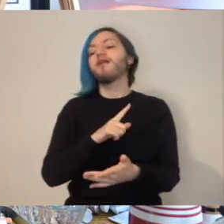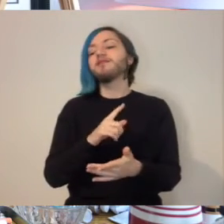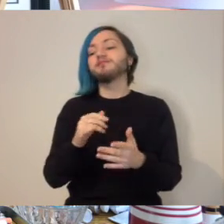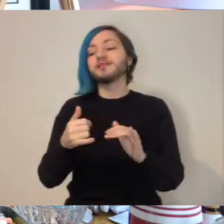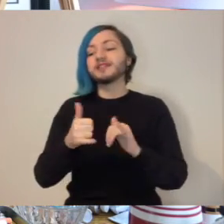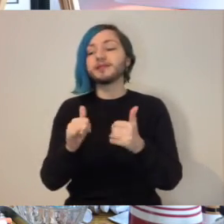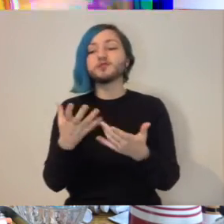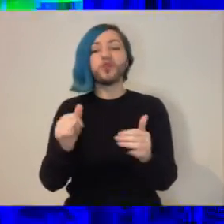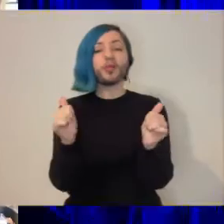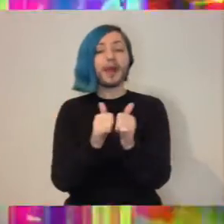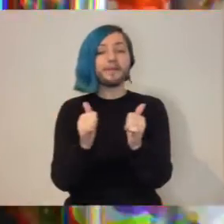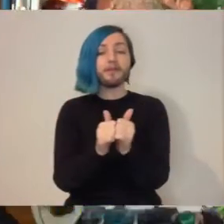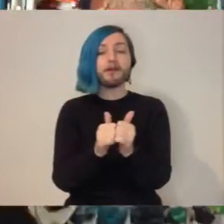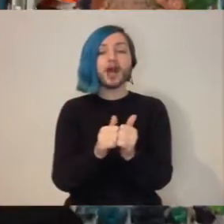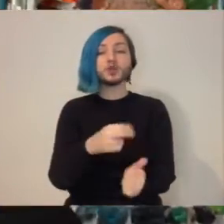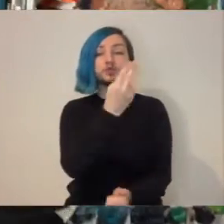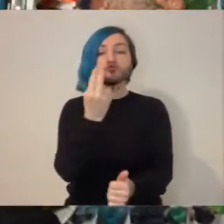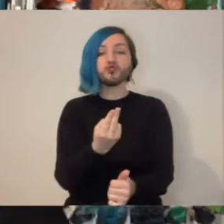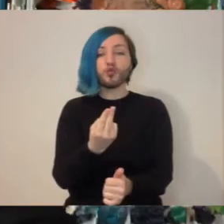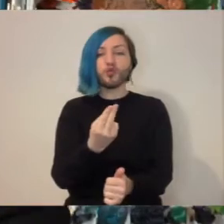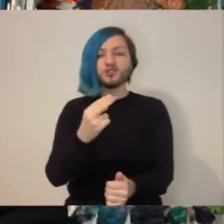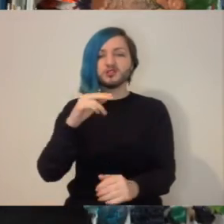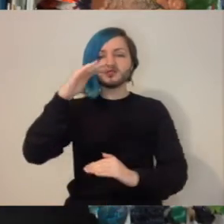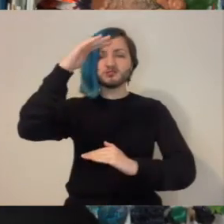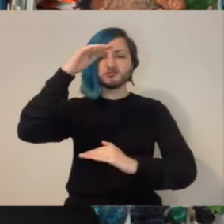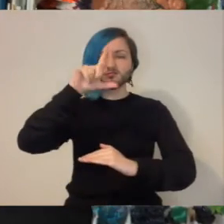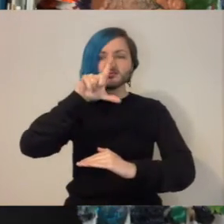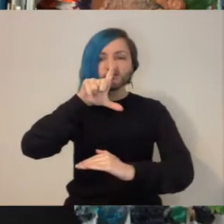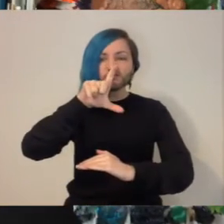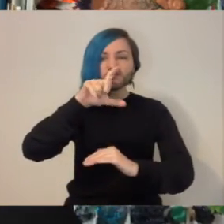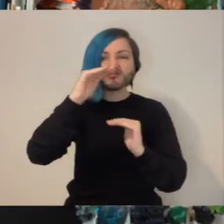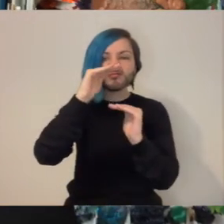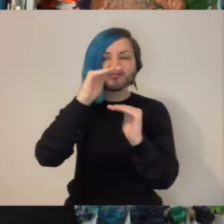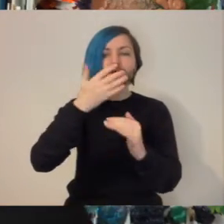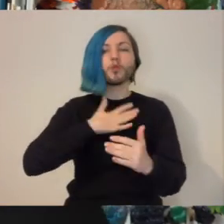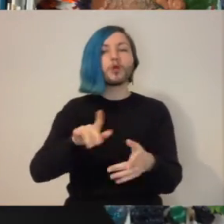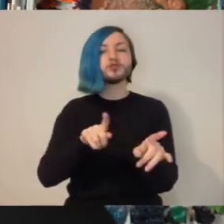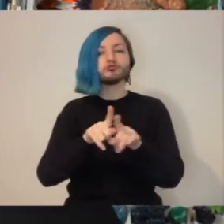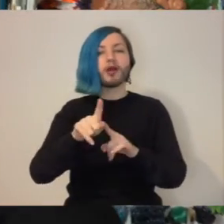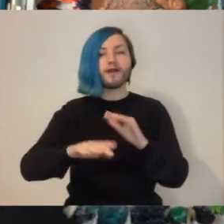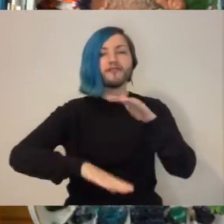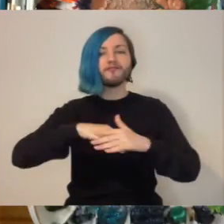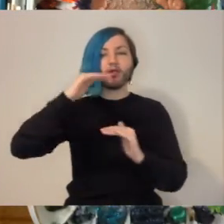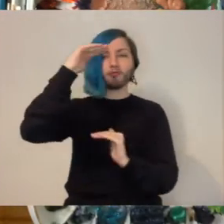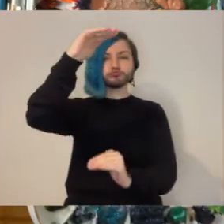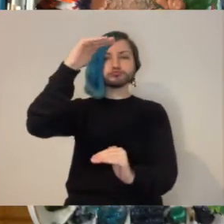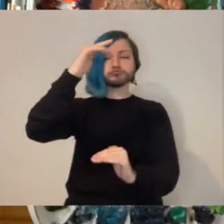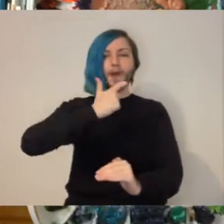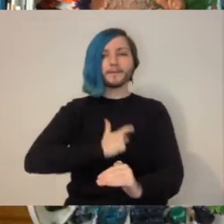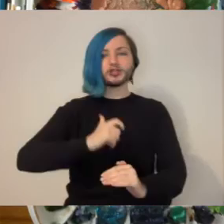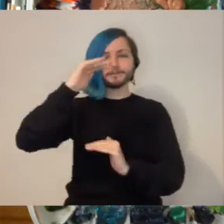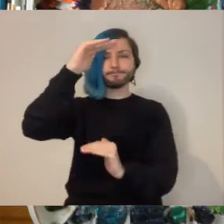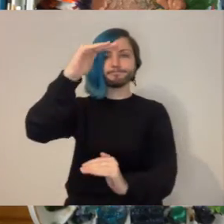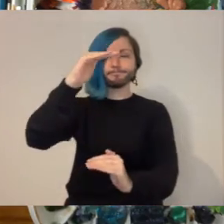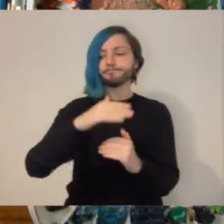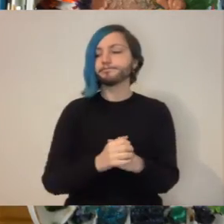we have a piece of paper and we draw the figure and it's like taking up this much space. So we want to try and get our figure onto the whole piece